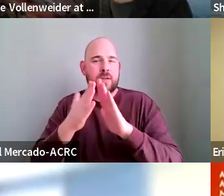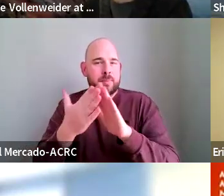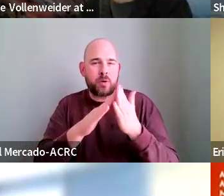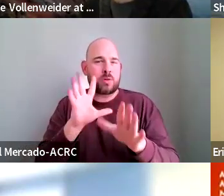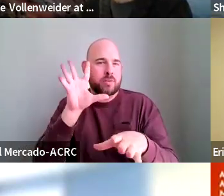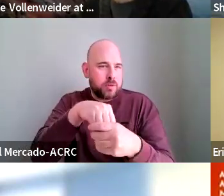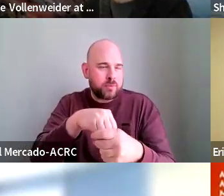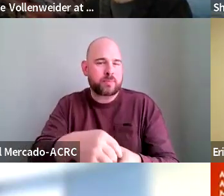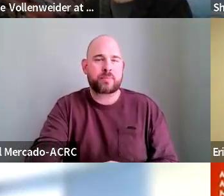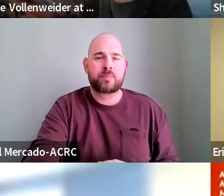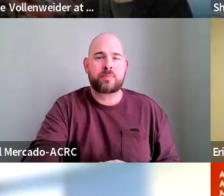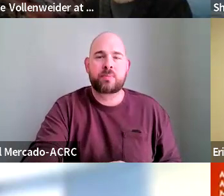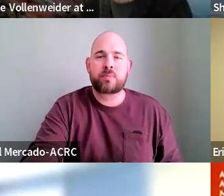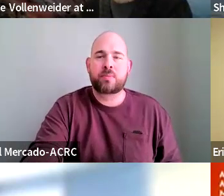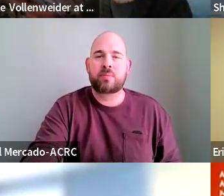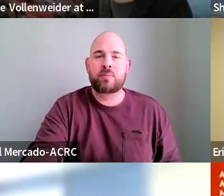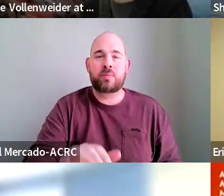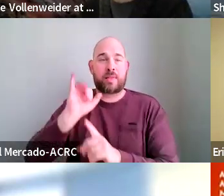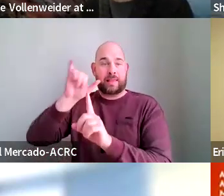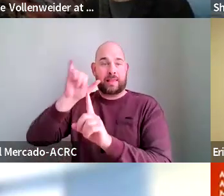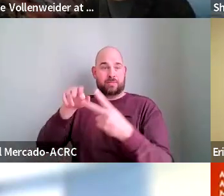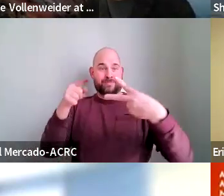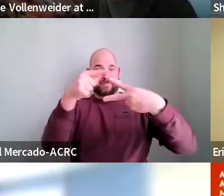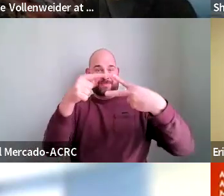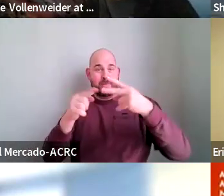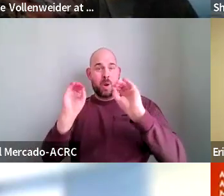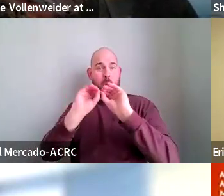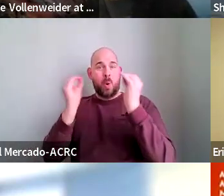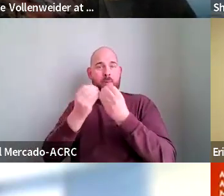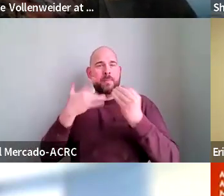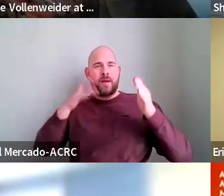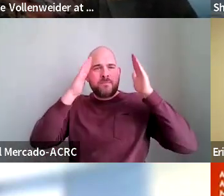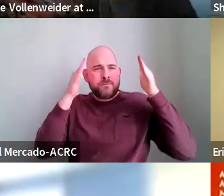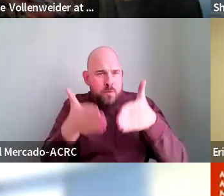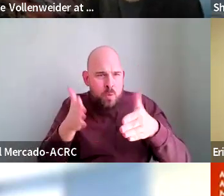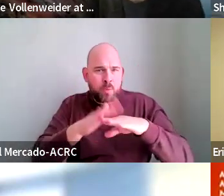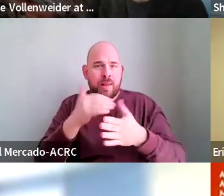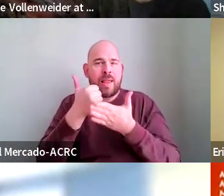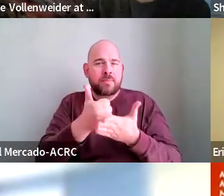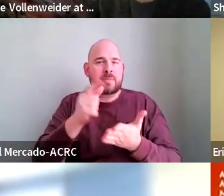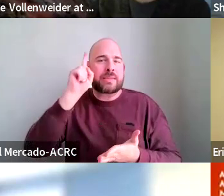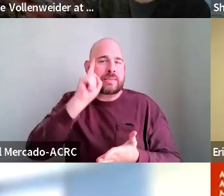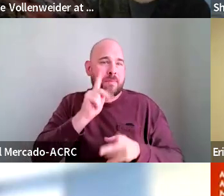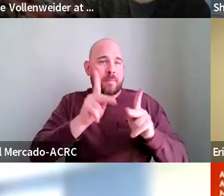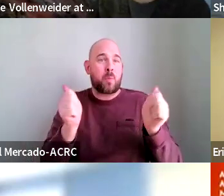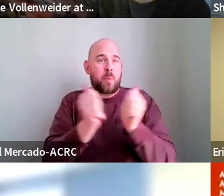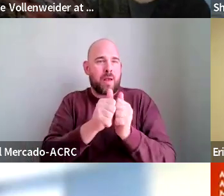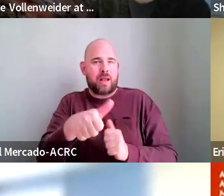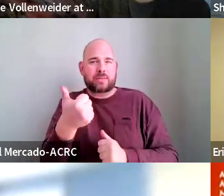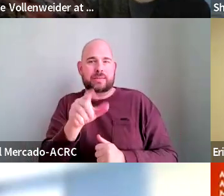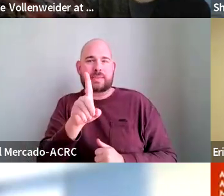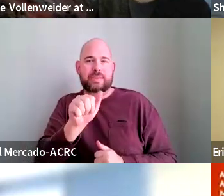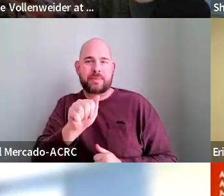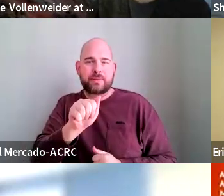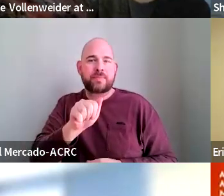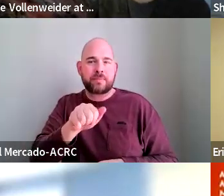on communication and supporting independence and support for community involvement. They really